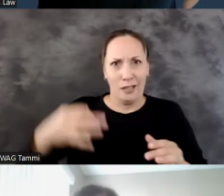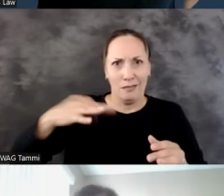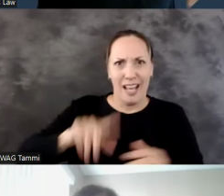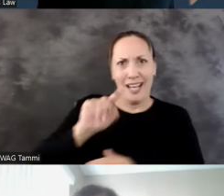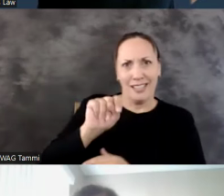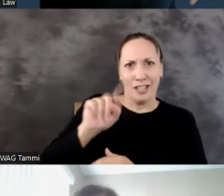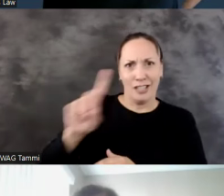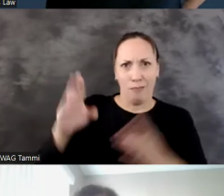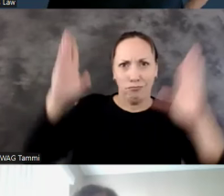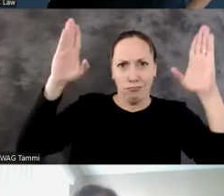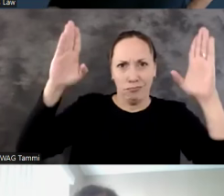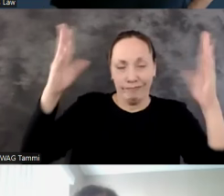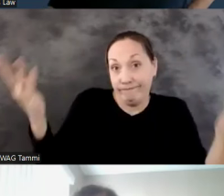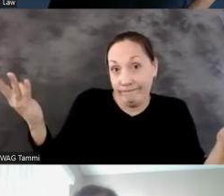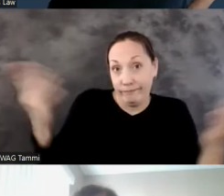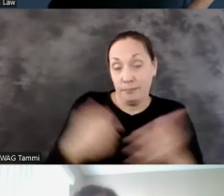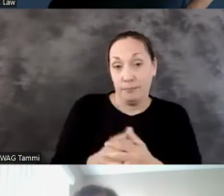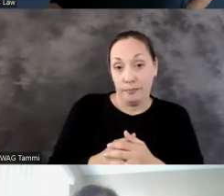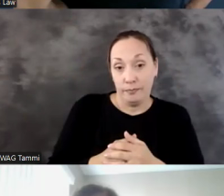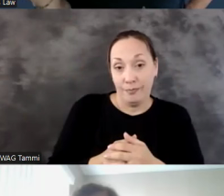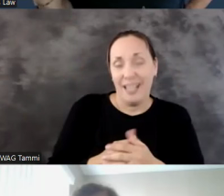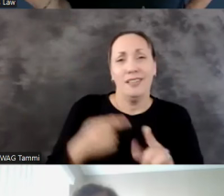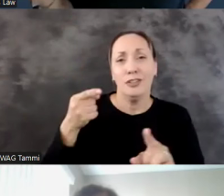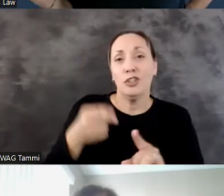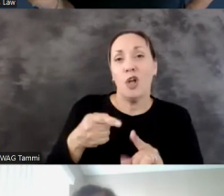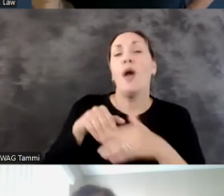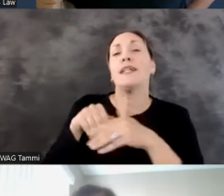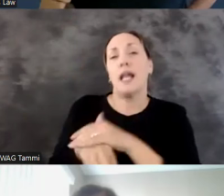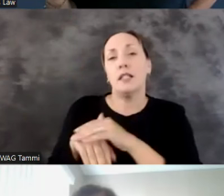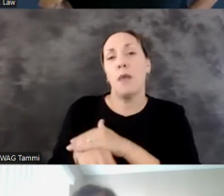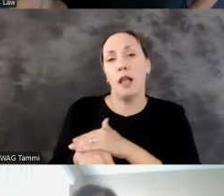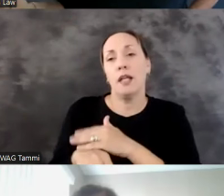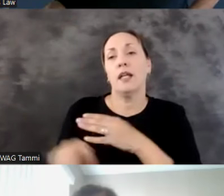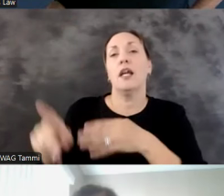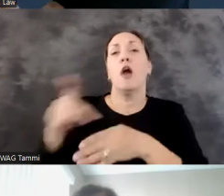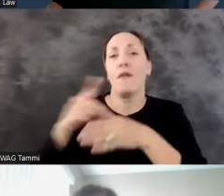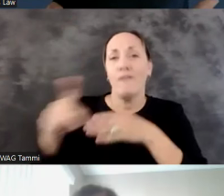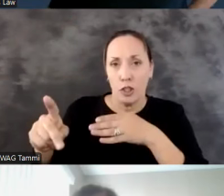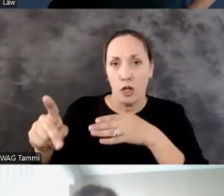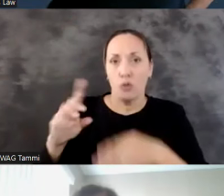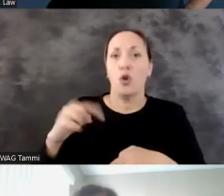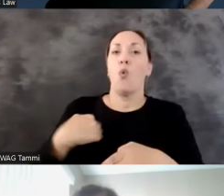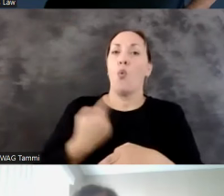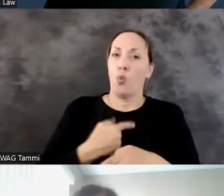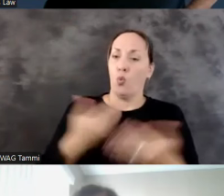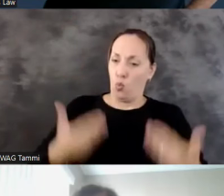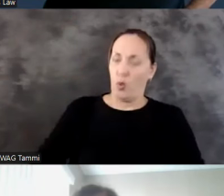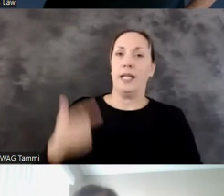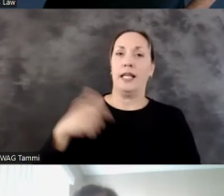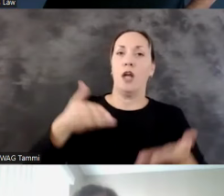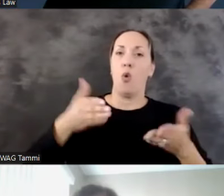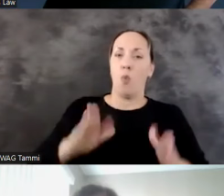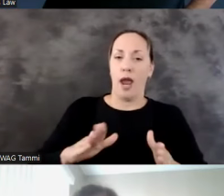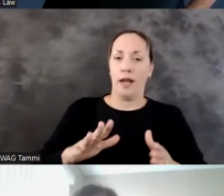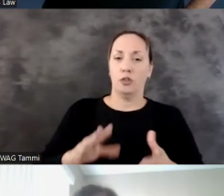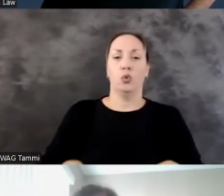touchdown. Okay. So as accessibility professionals, we need a means to identify winning